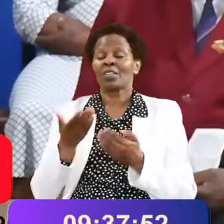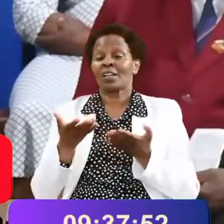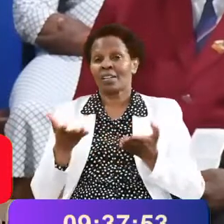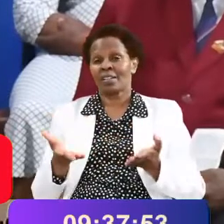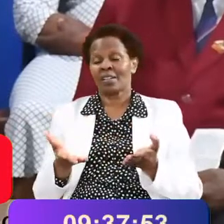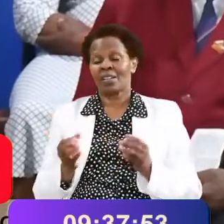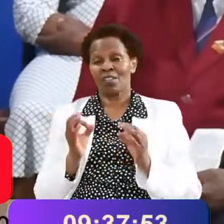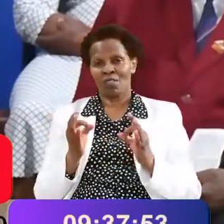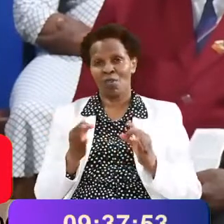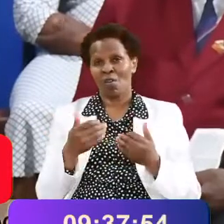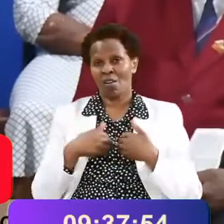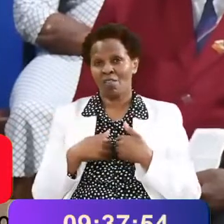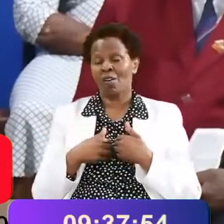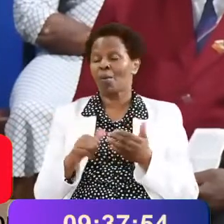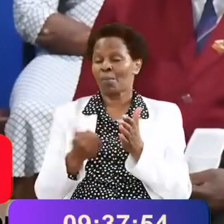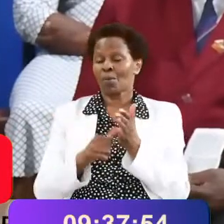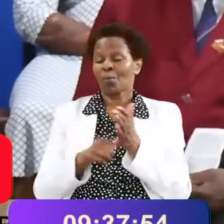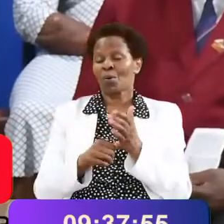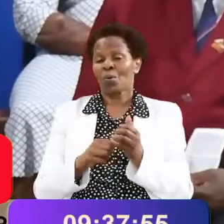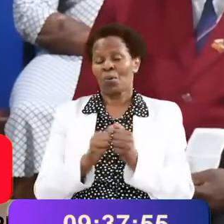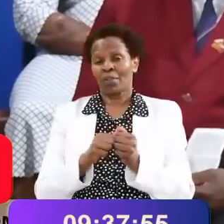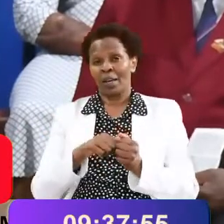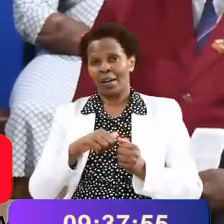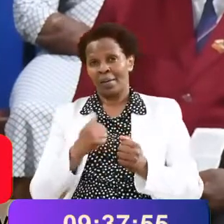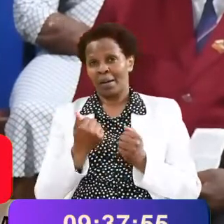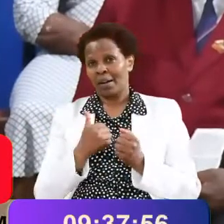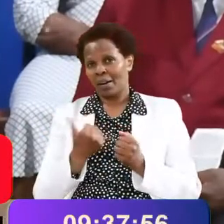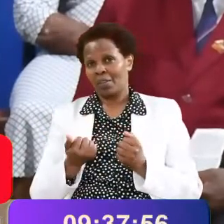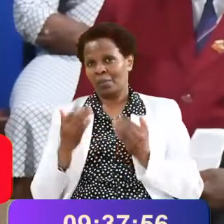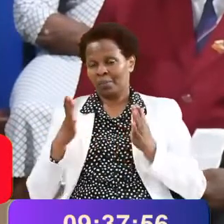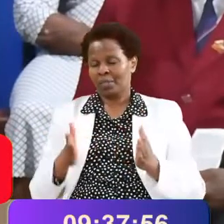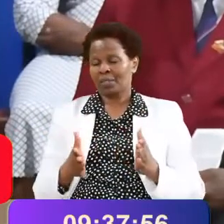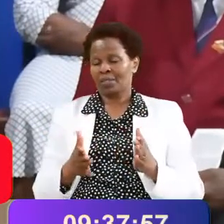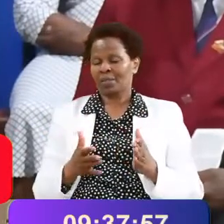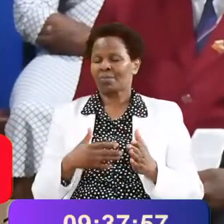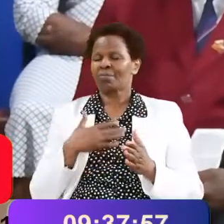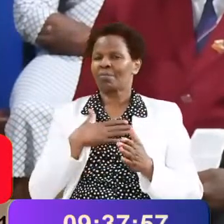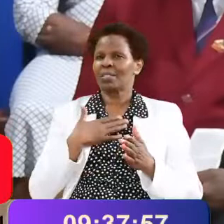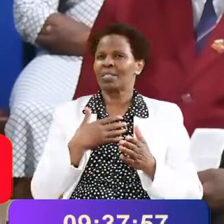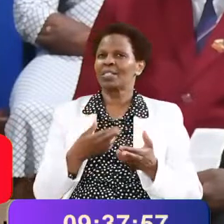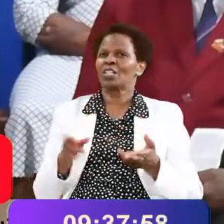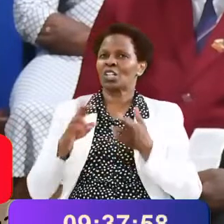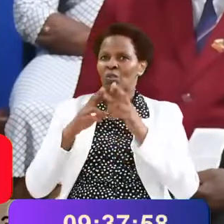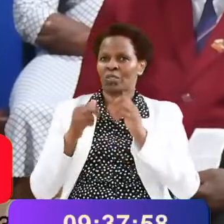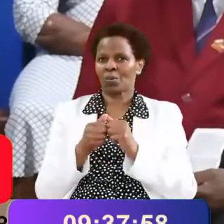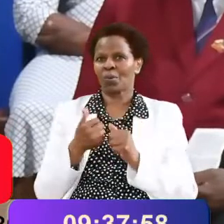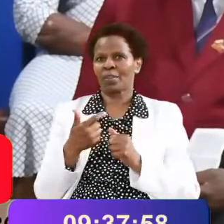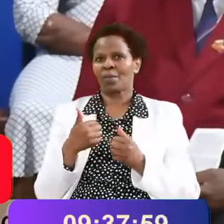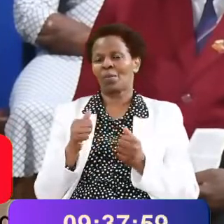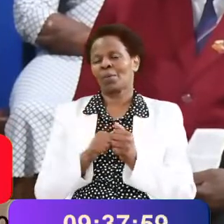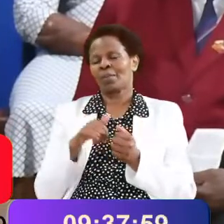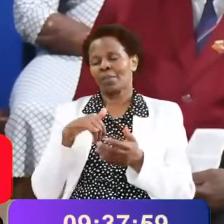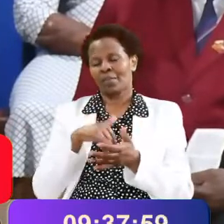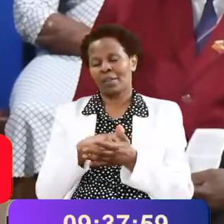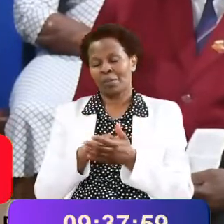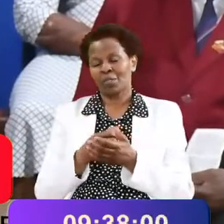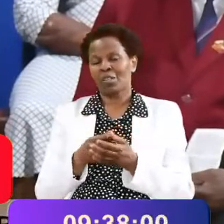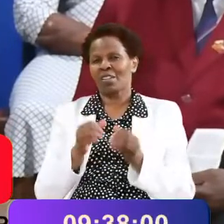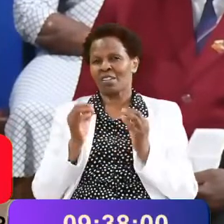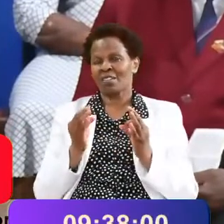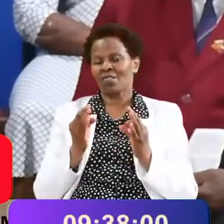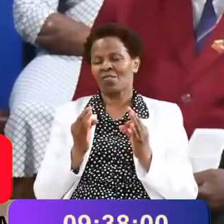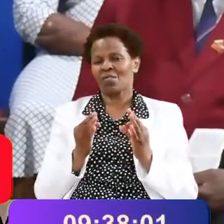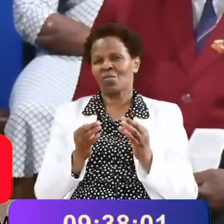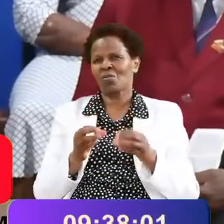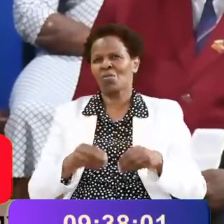needed to be reconciled to, then be reconciled. You remember Jesus saying that if you are bringing your offering,